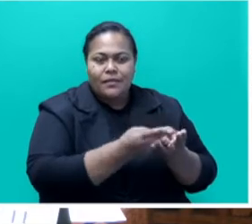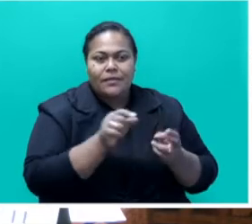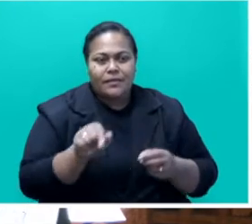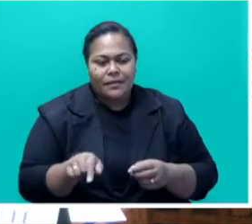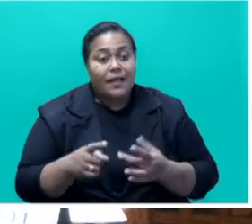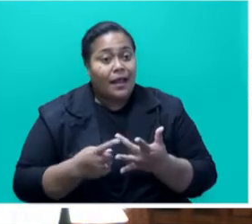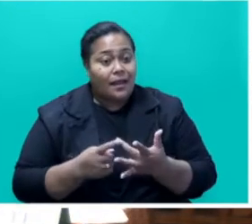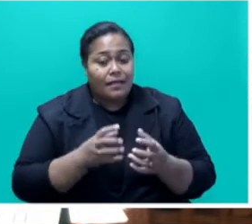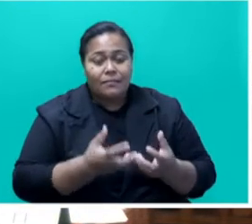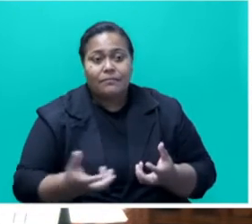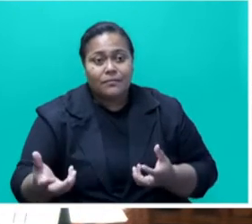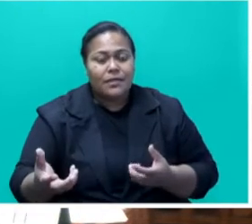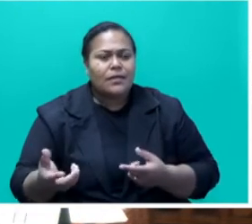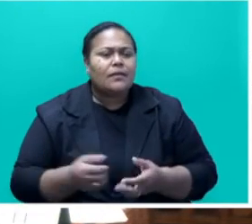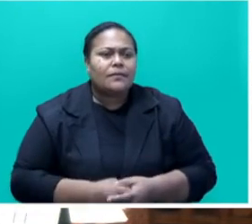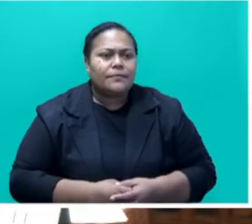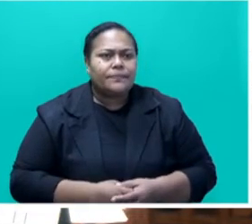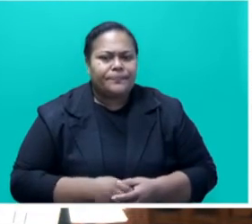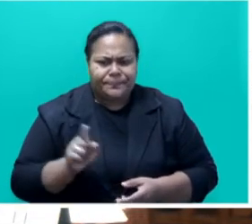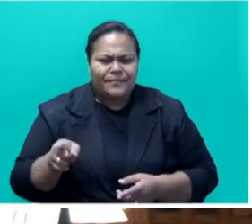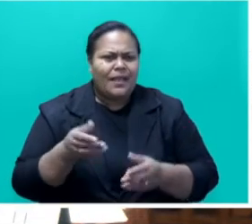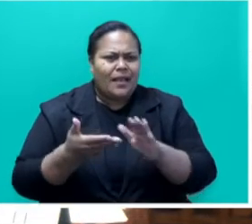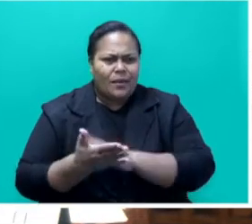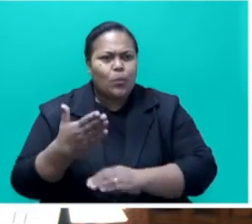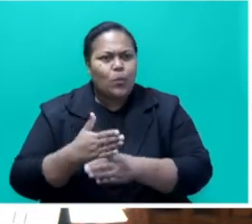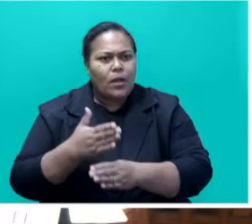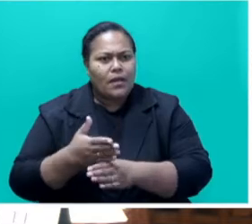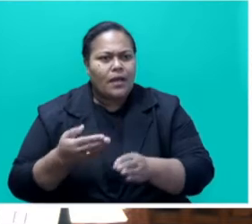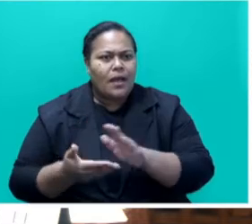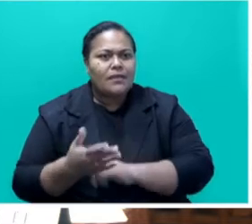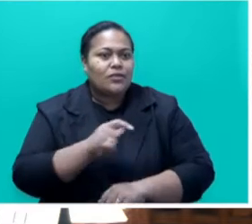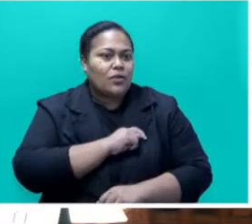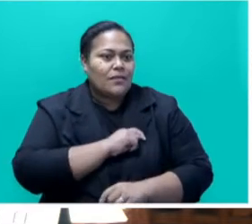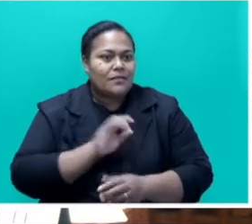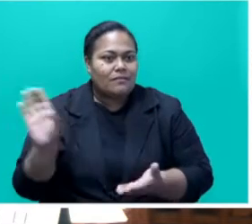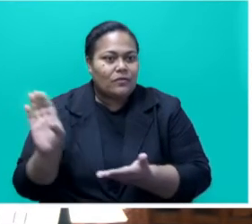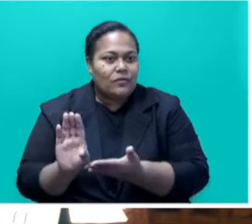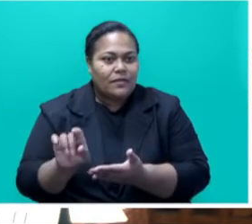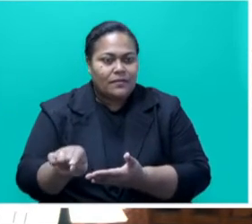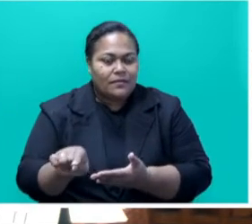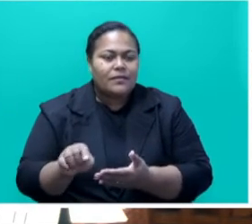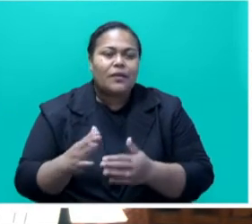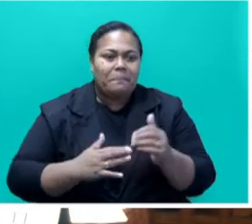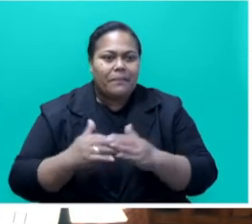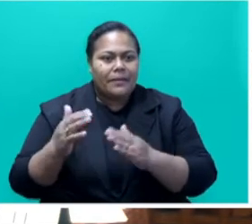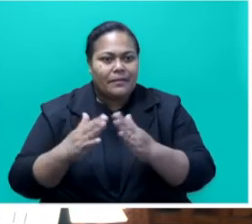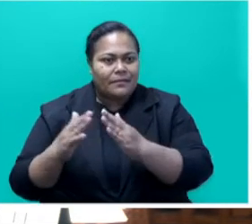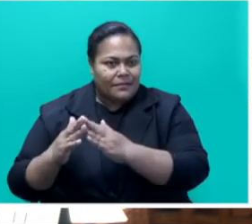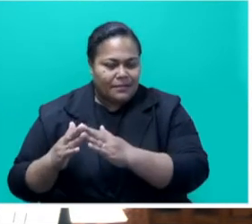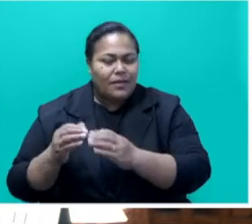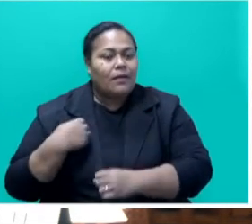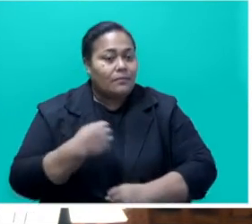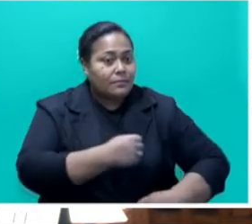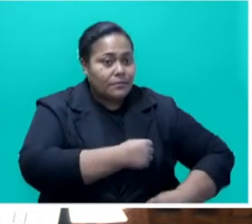this trust fund that the honourable member is referring to, Mr. Speaker, sir. Let me again assure this August House that the RFMF is